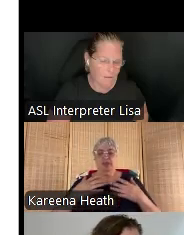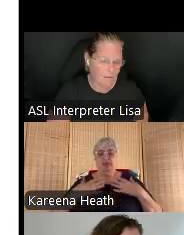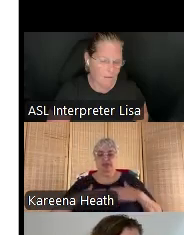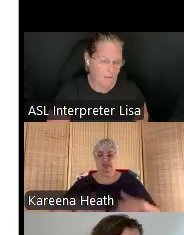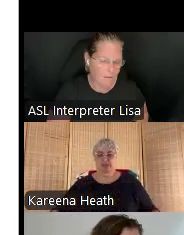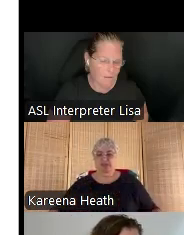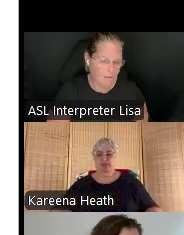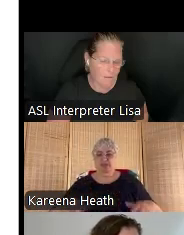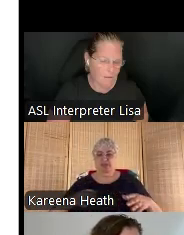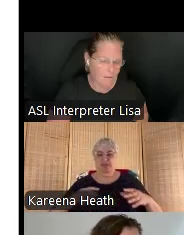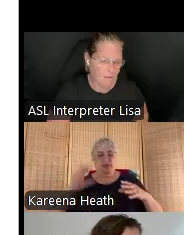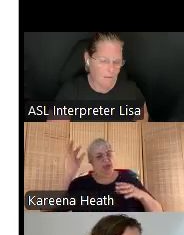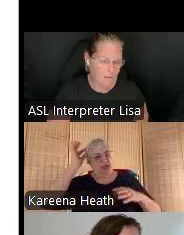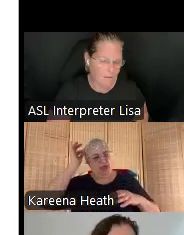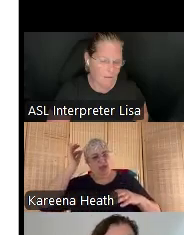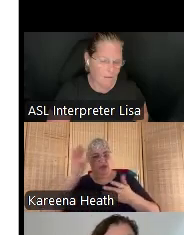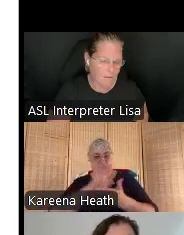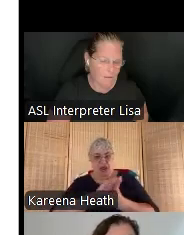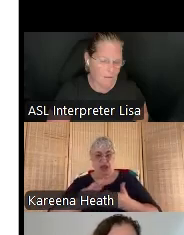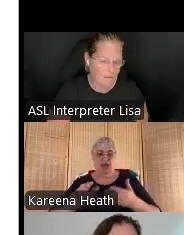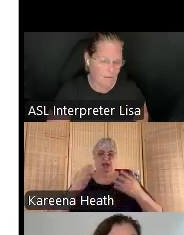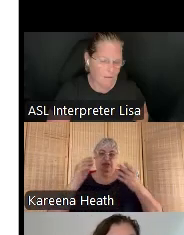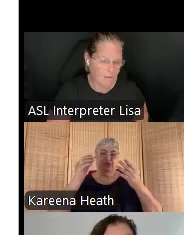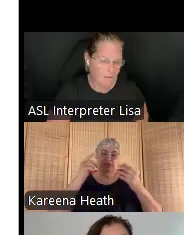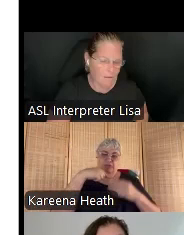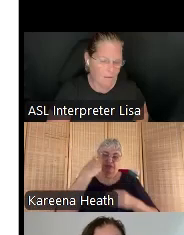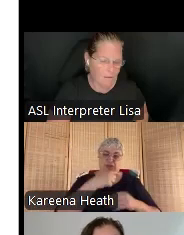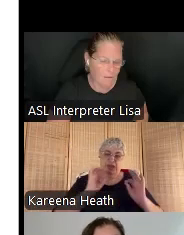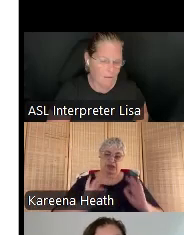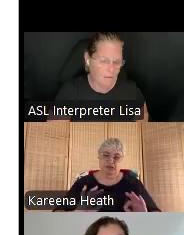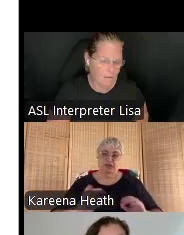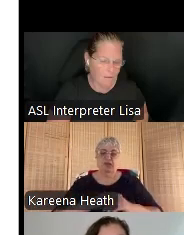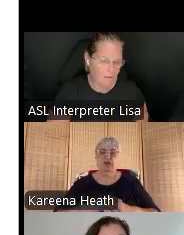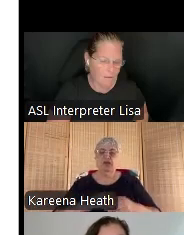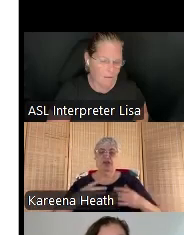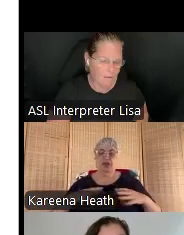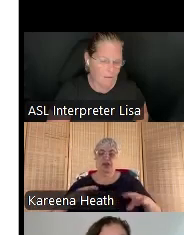the weather. You can go on. Thank you.